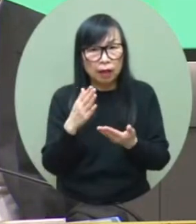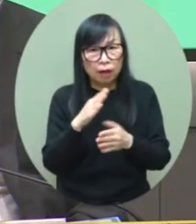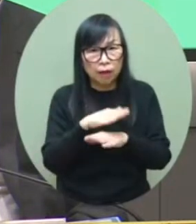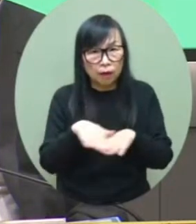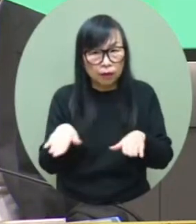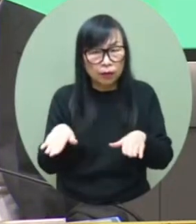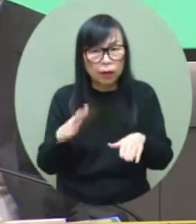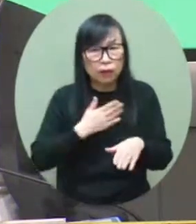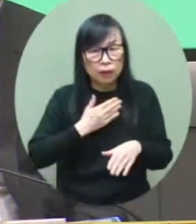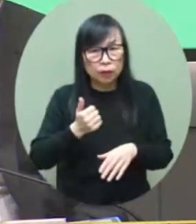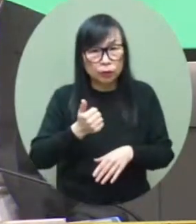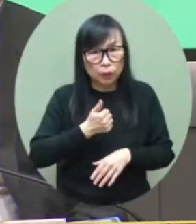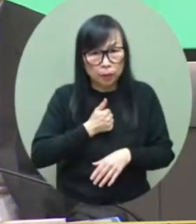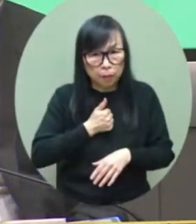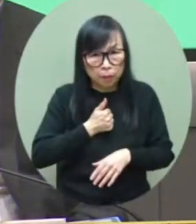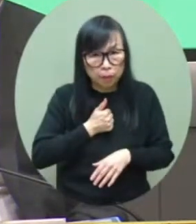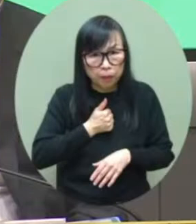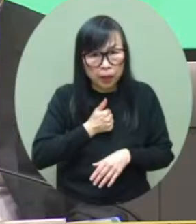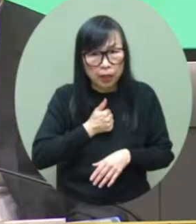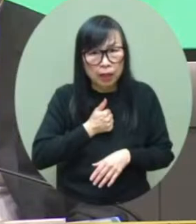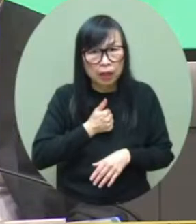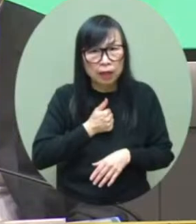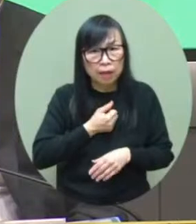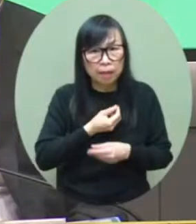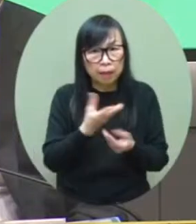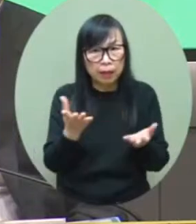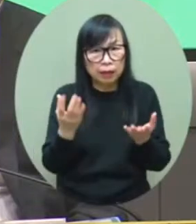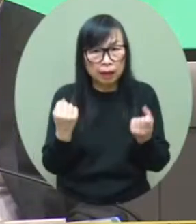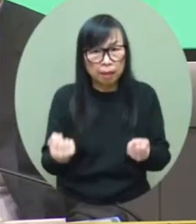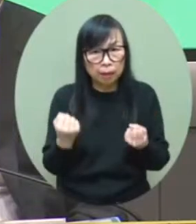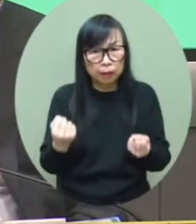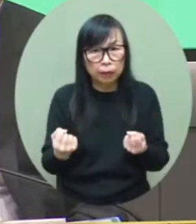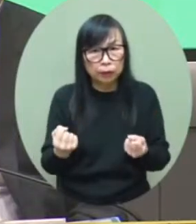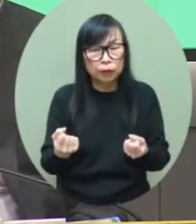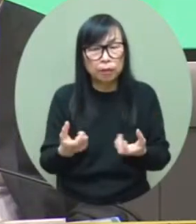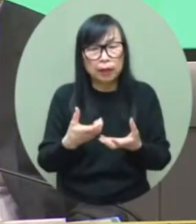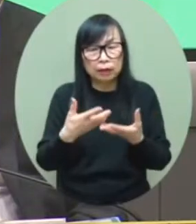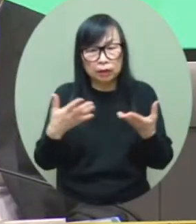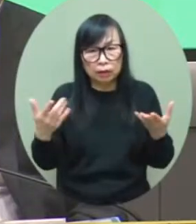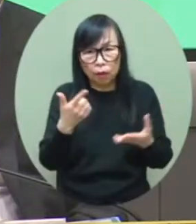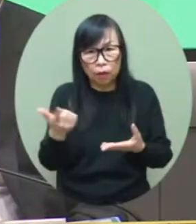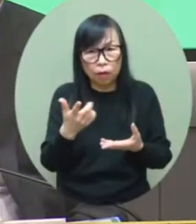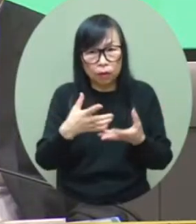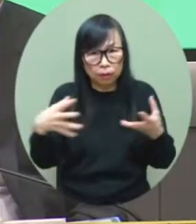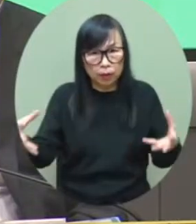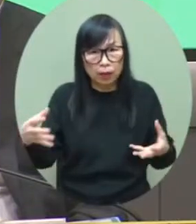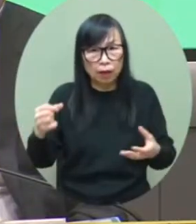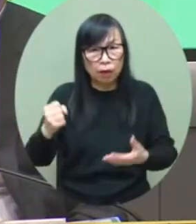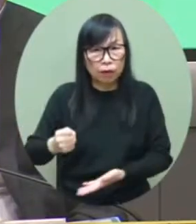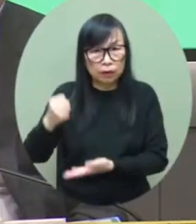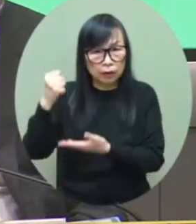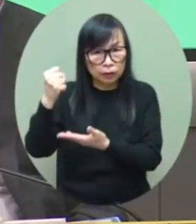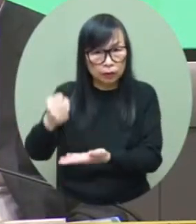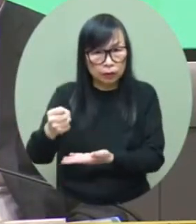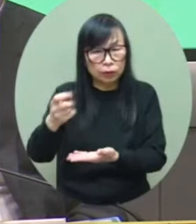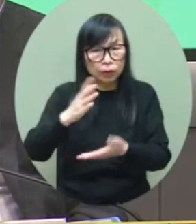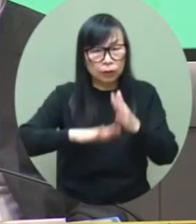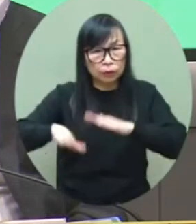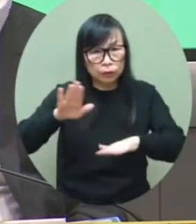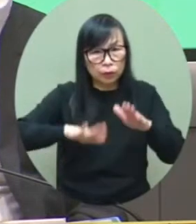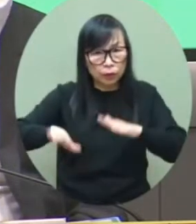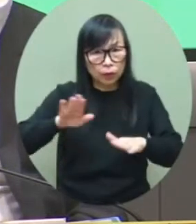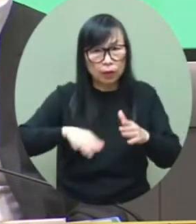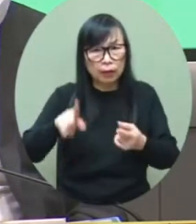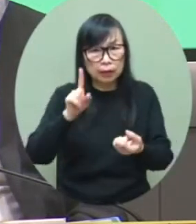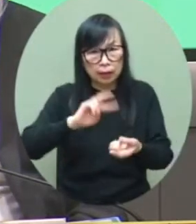enhanced the safety coefficient. By that, it means that we are doing more preparation than